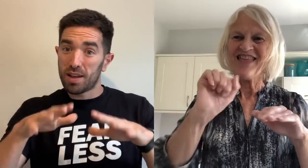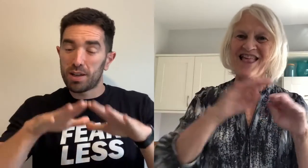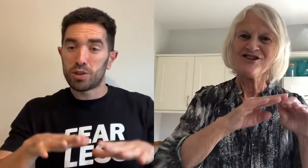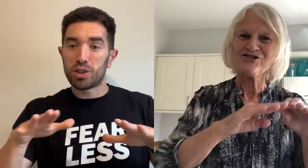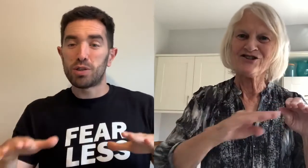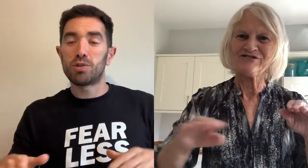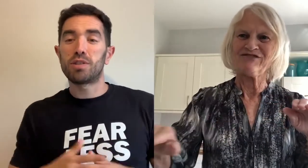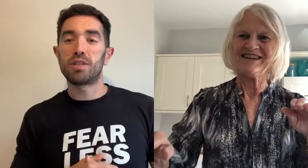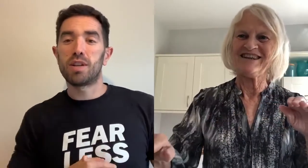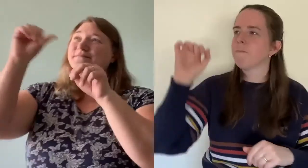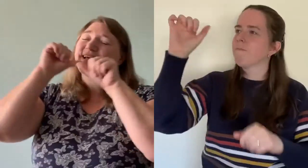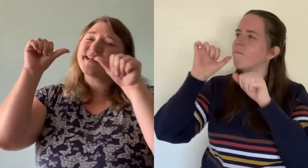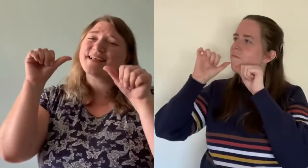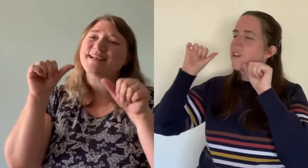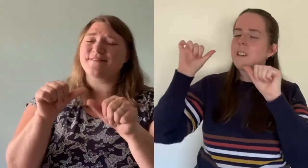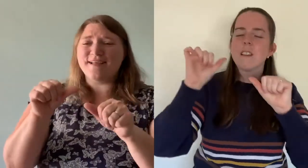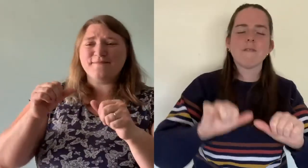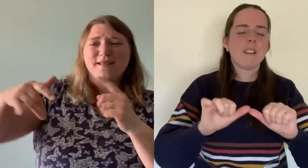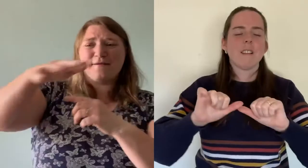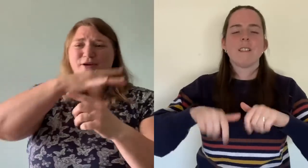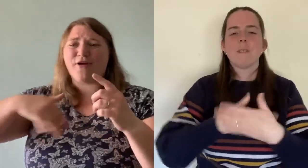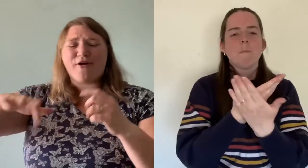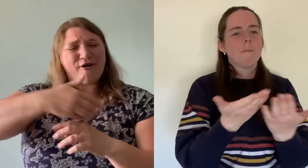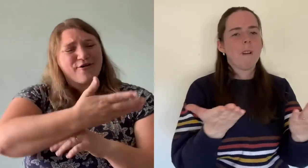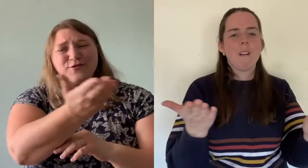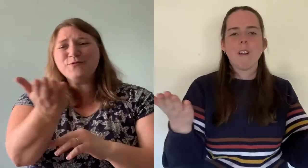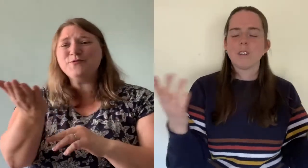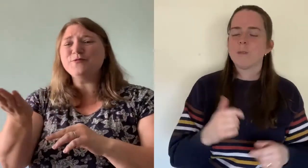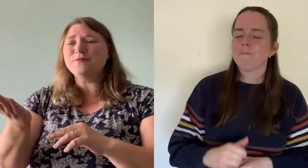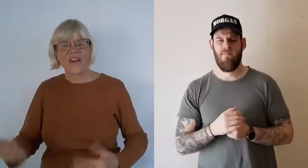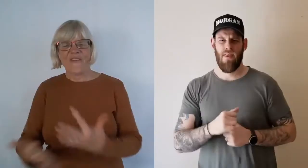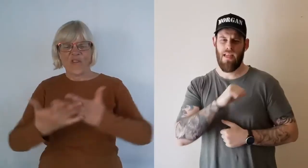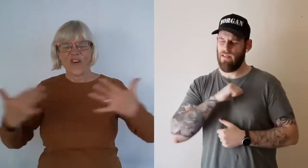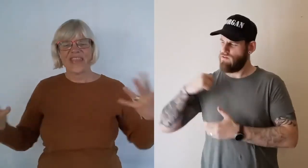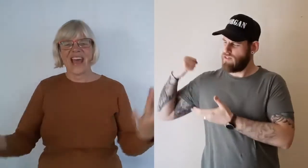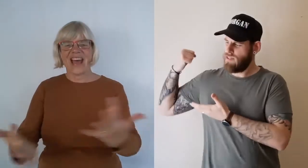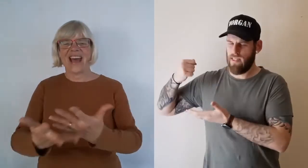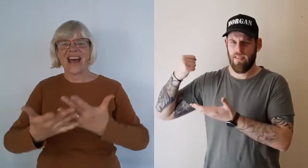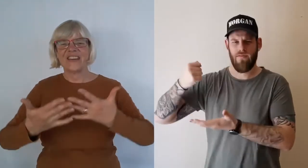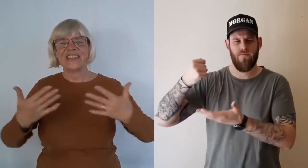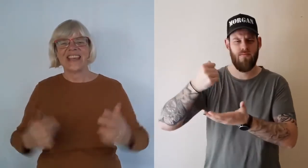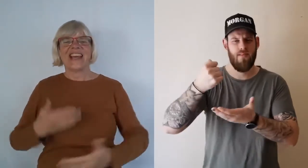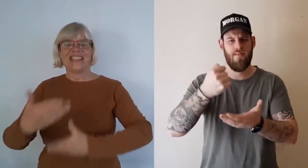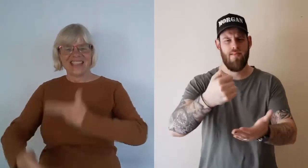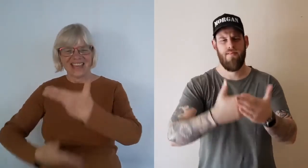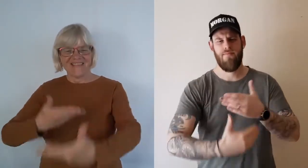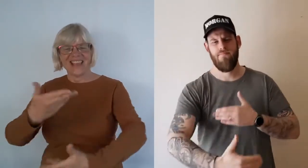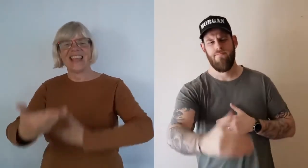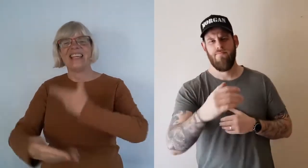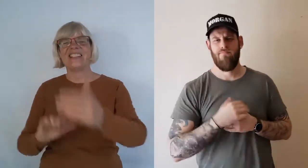children, and the children. May his favor be upon you and a